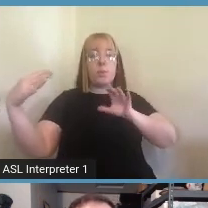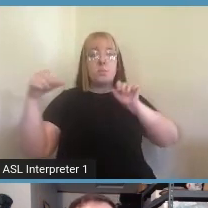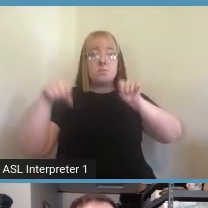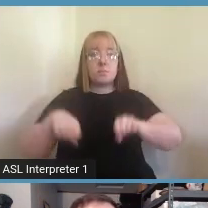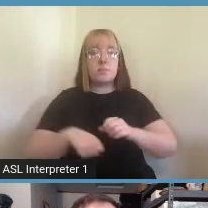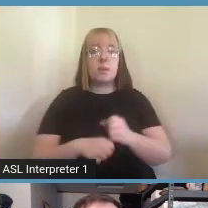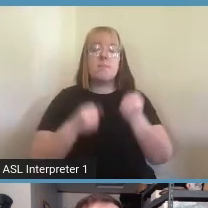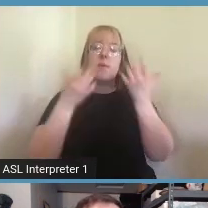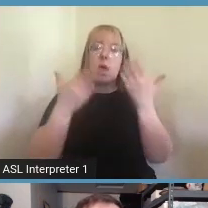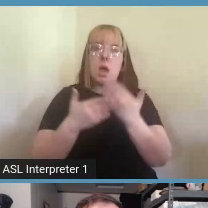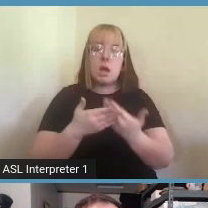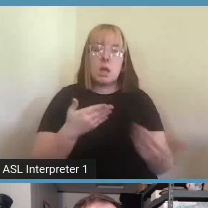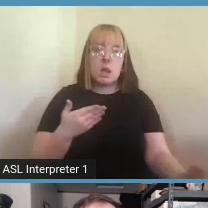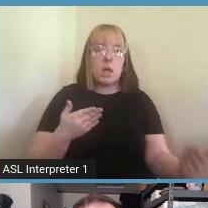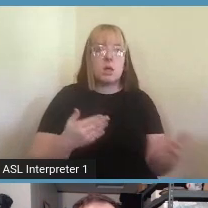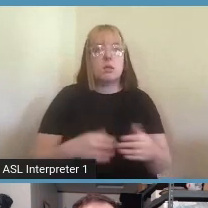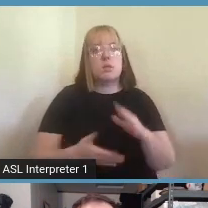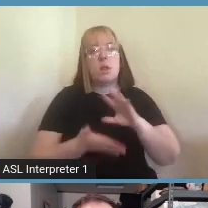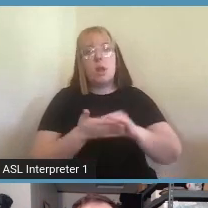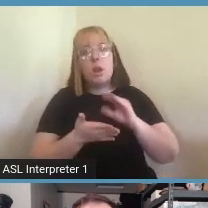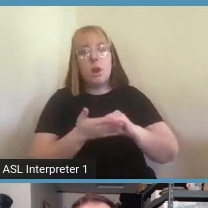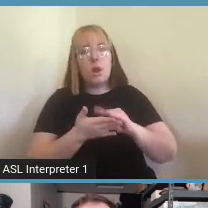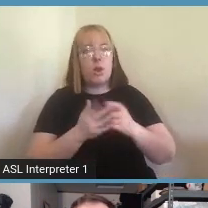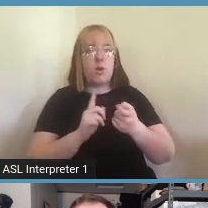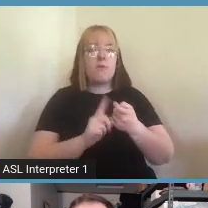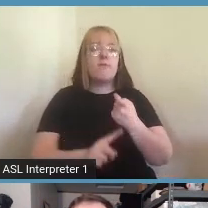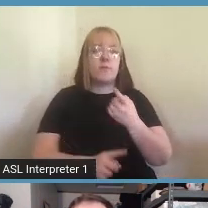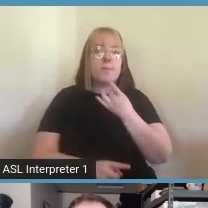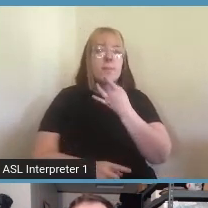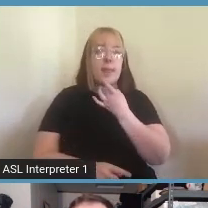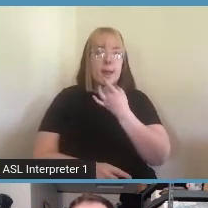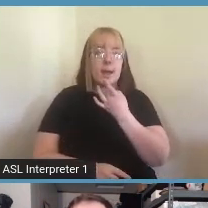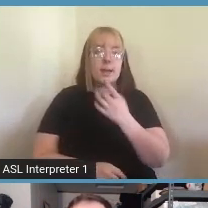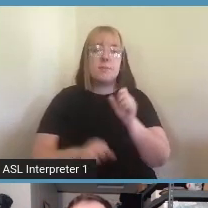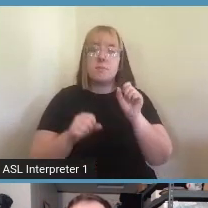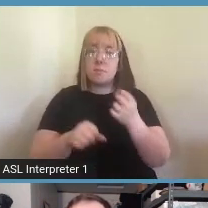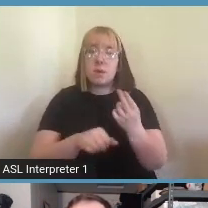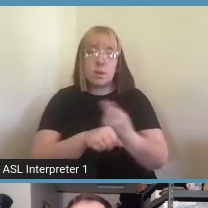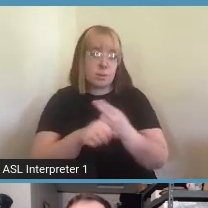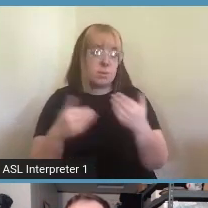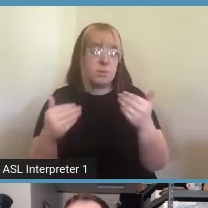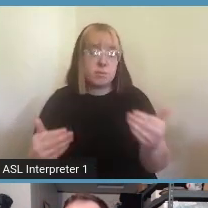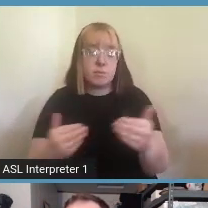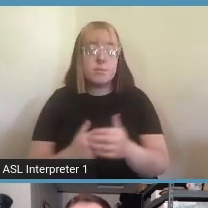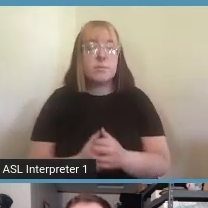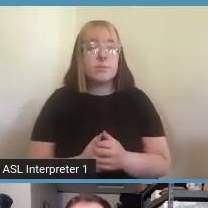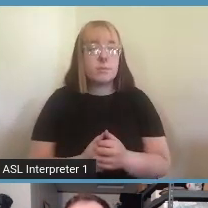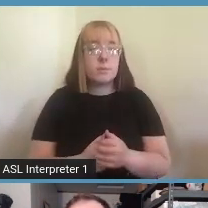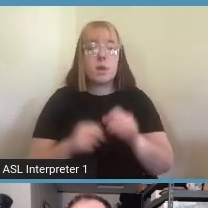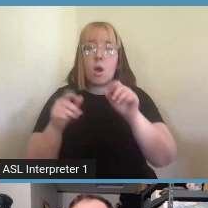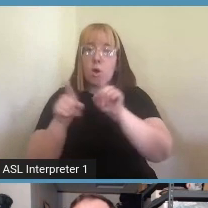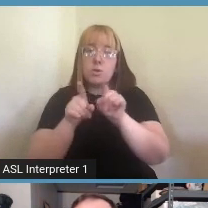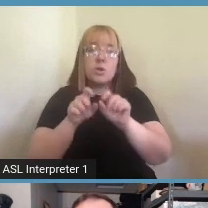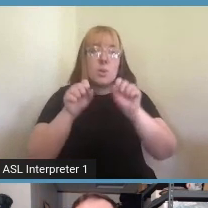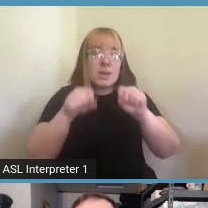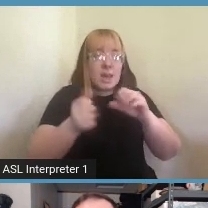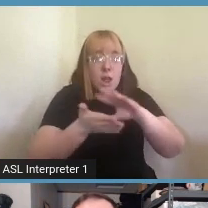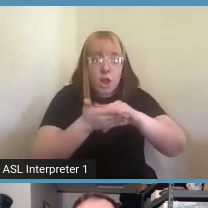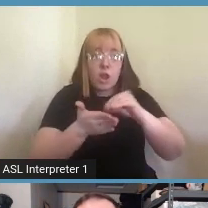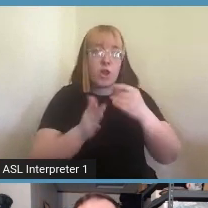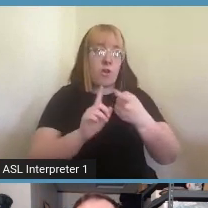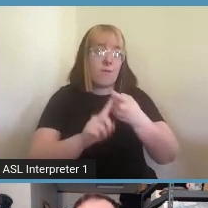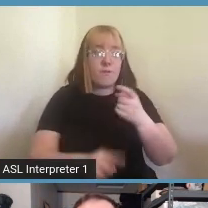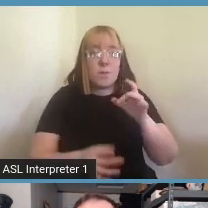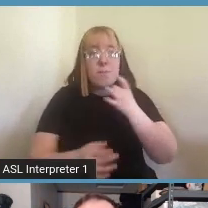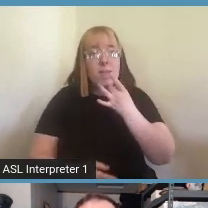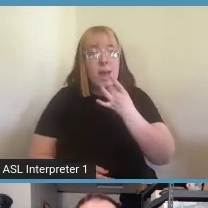a lot of things that I think you can use and that you can learn, but